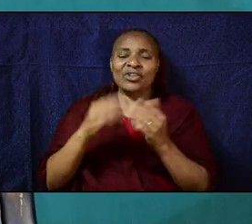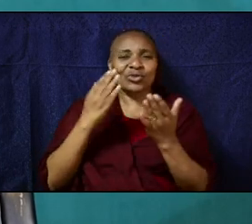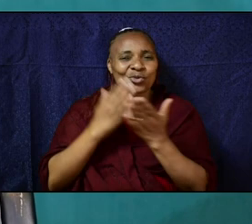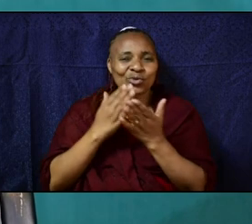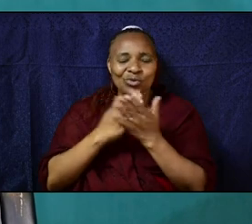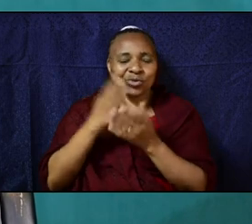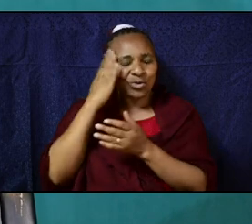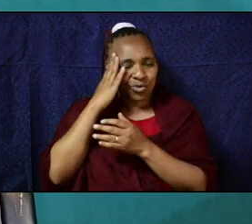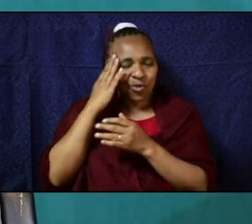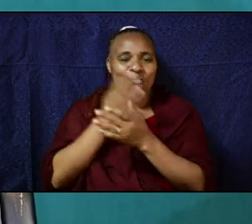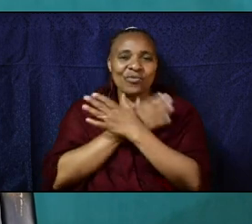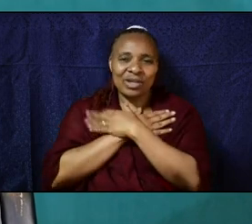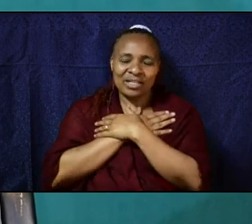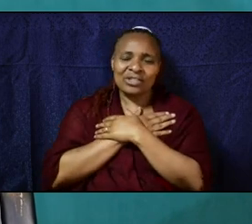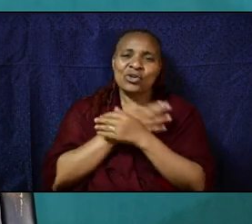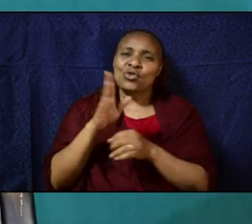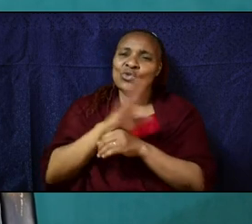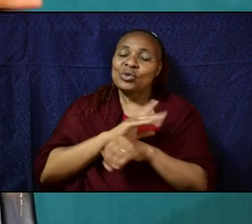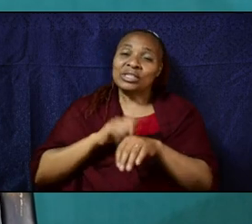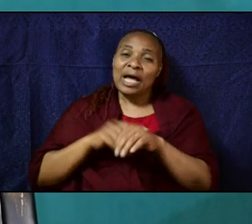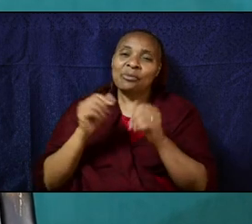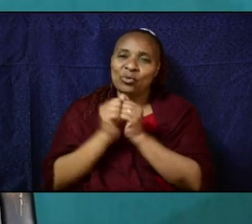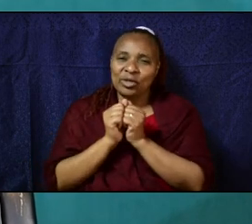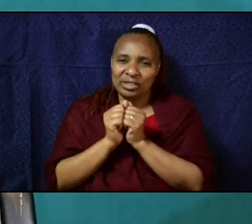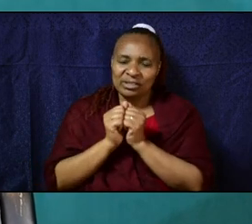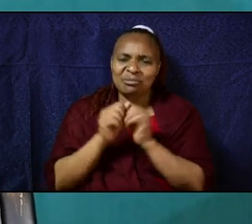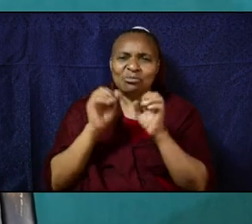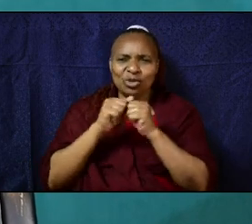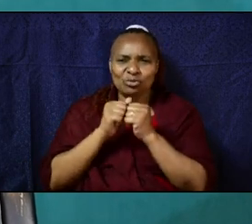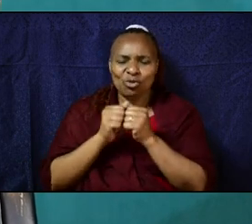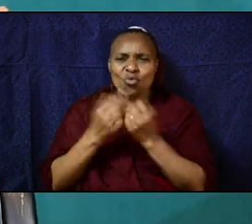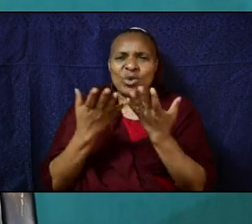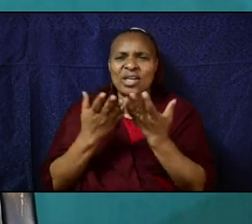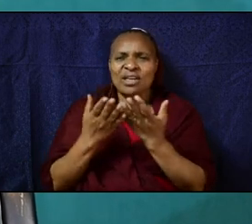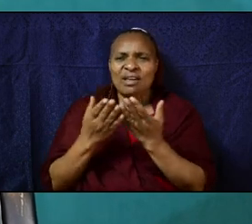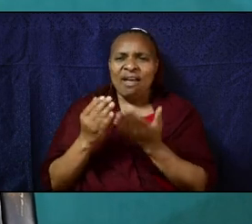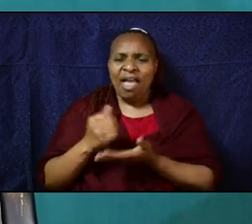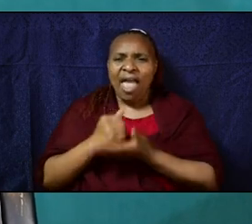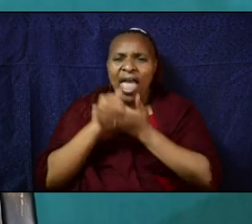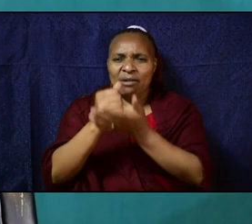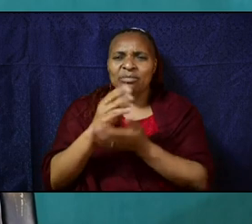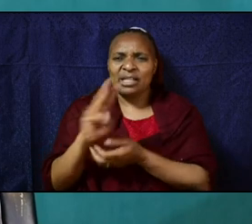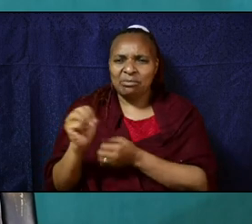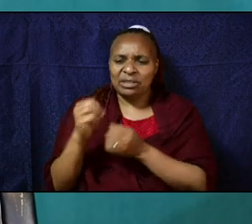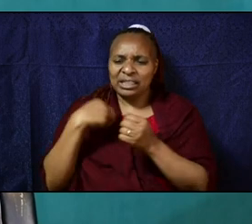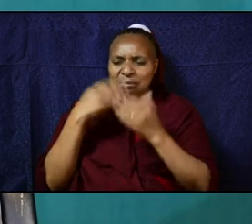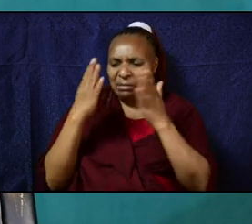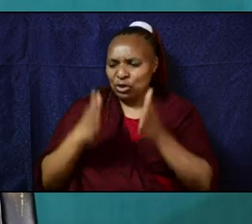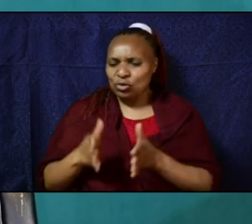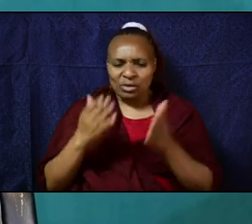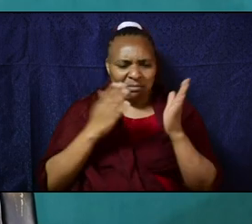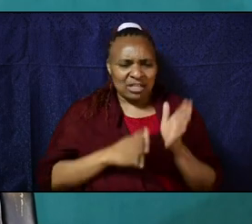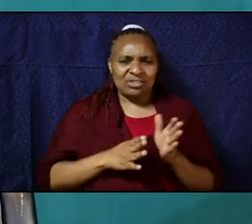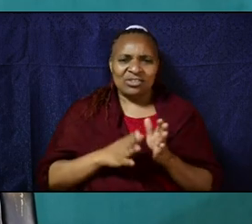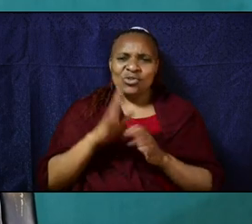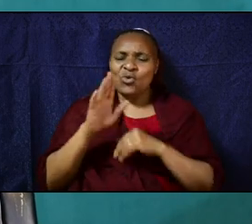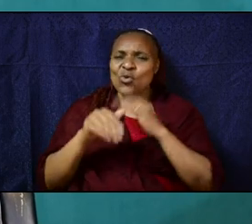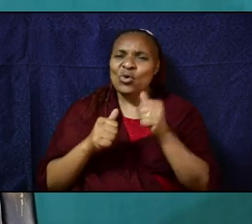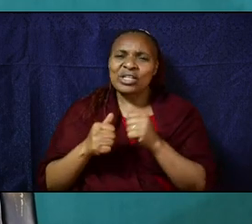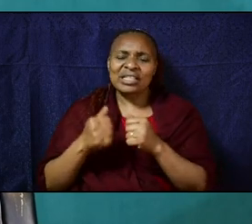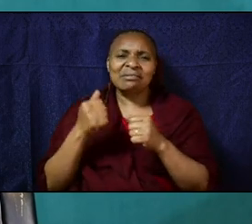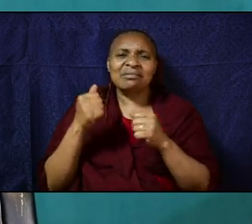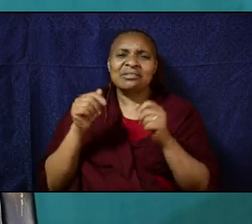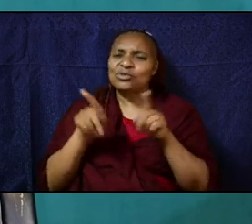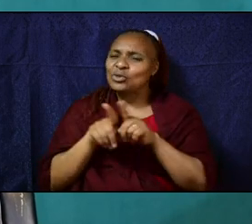friends or people we just spend time with, we always ship them. Always like, I ship this person and this person. Calling matchmaker. But I